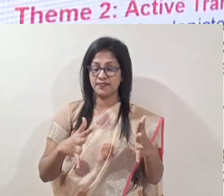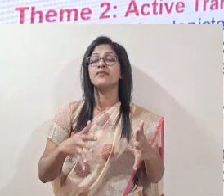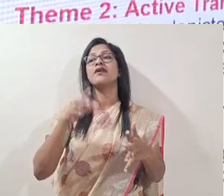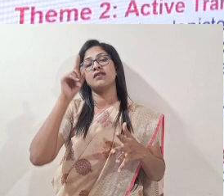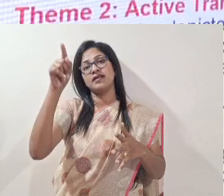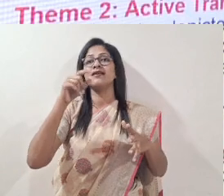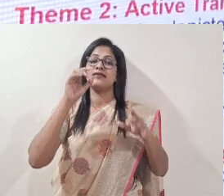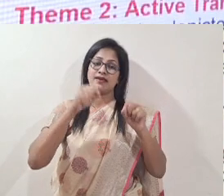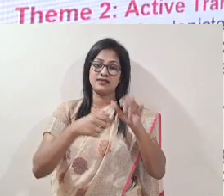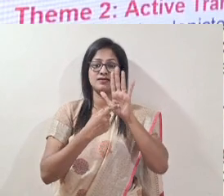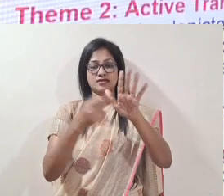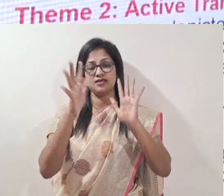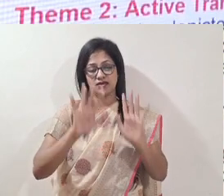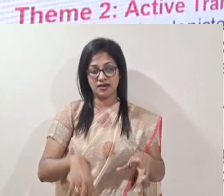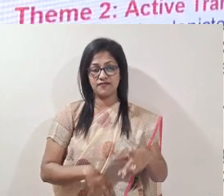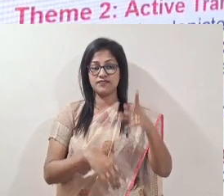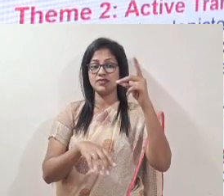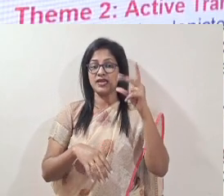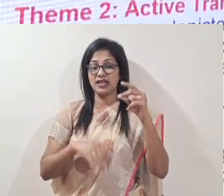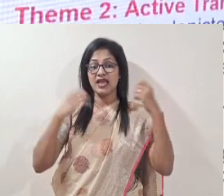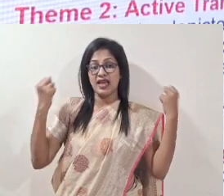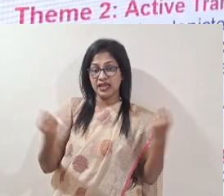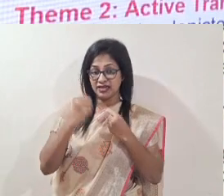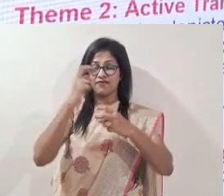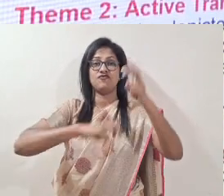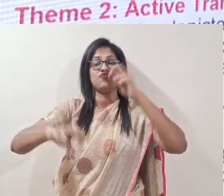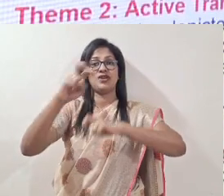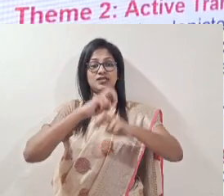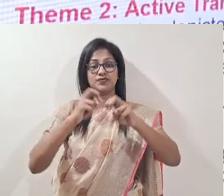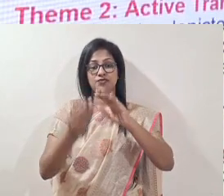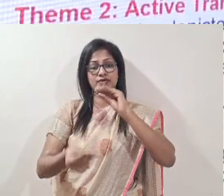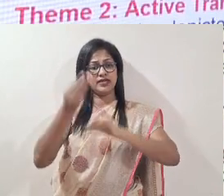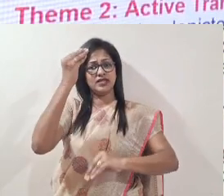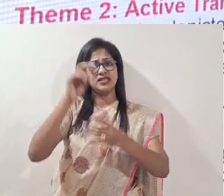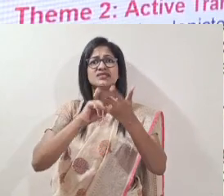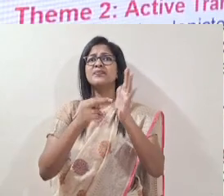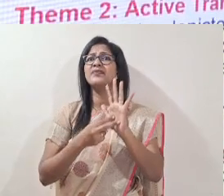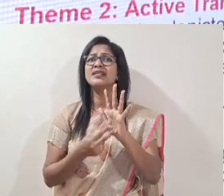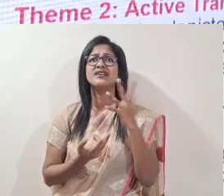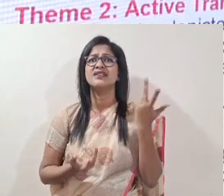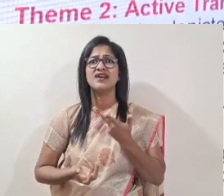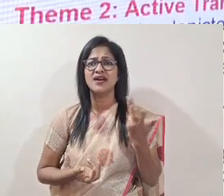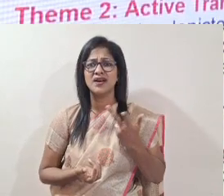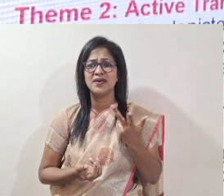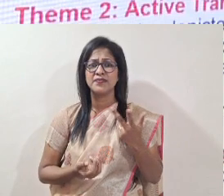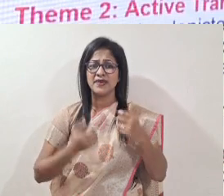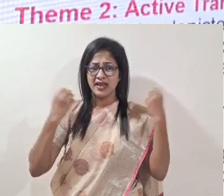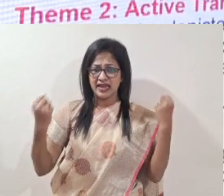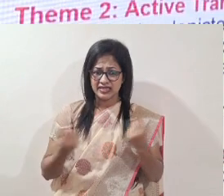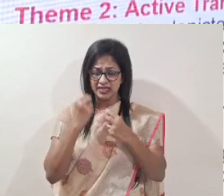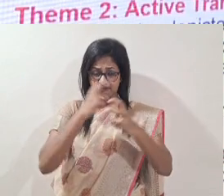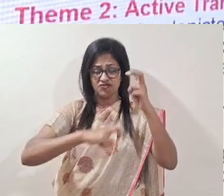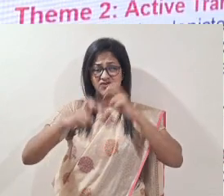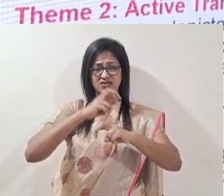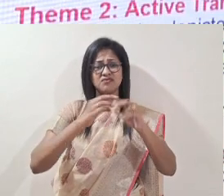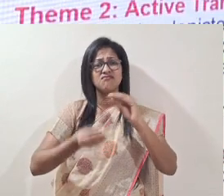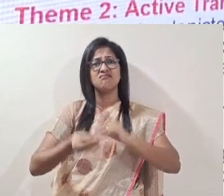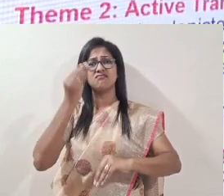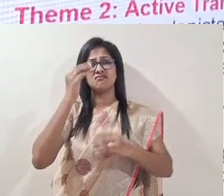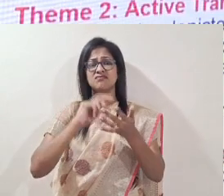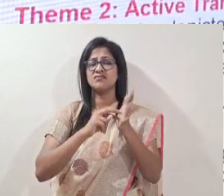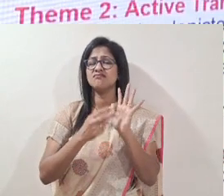Second one is active transport increase. What does this mean? Active transport increase